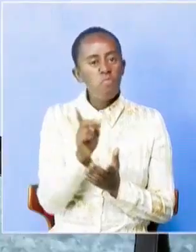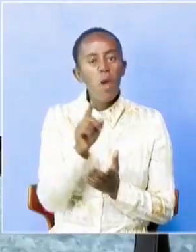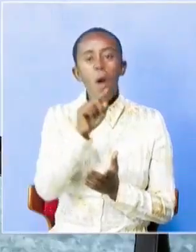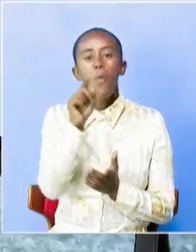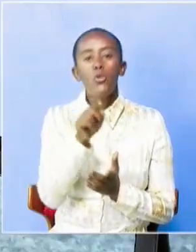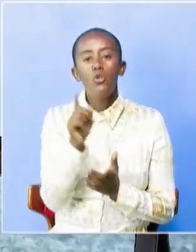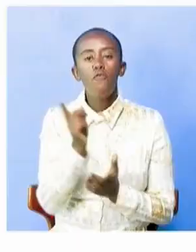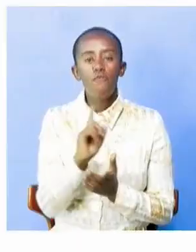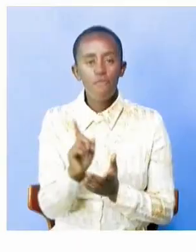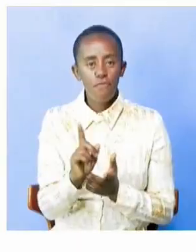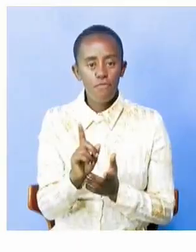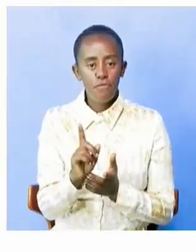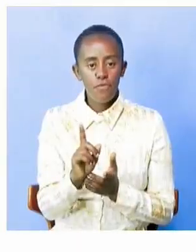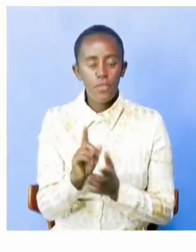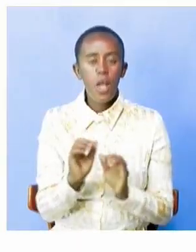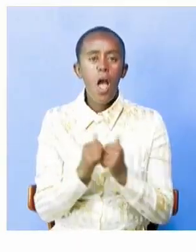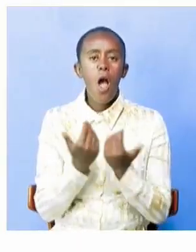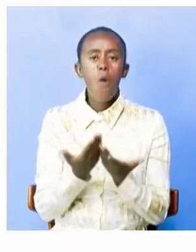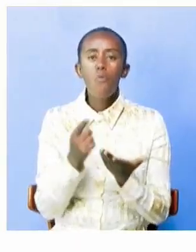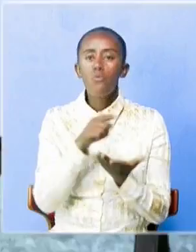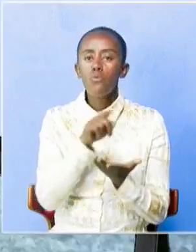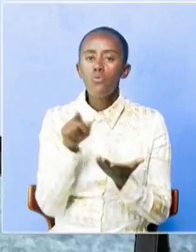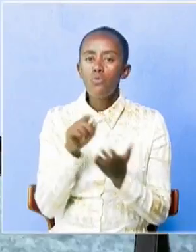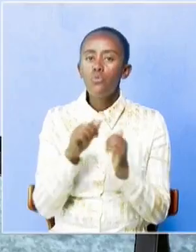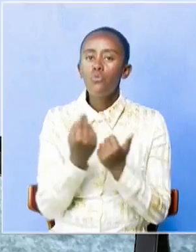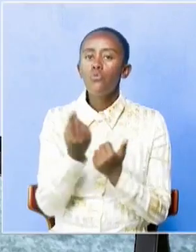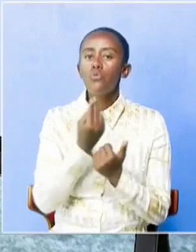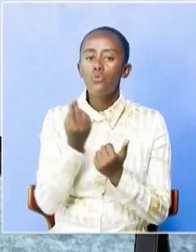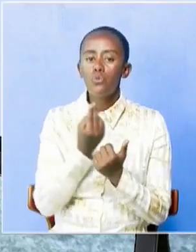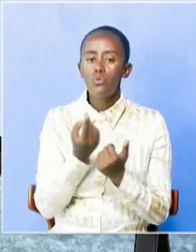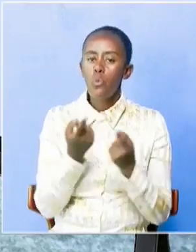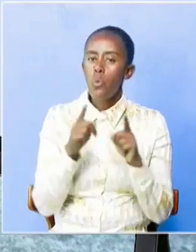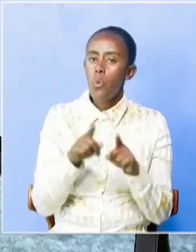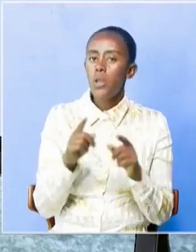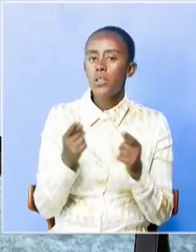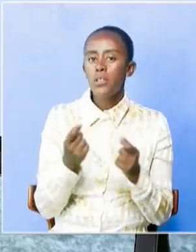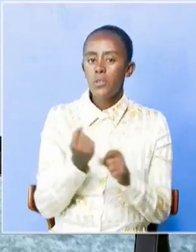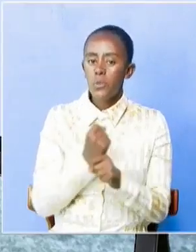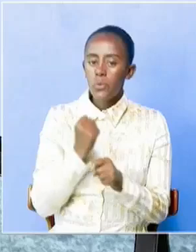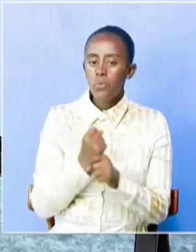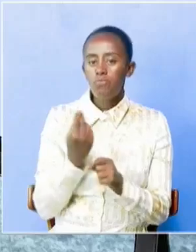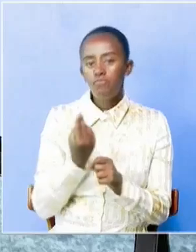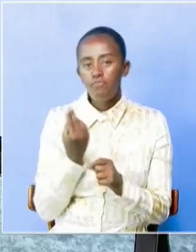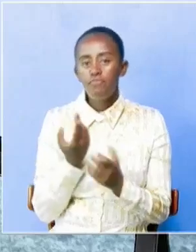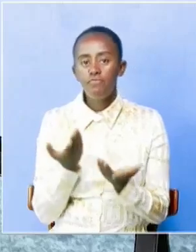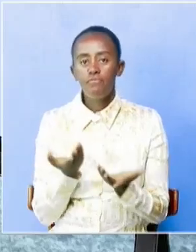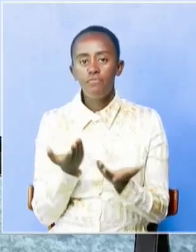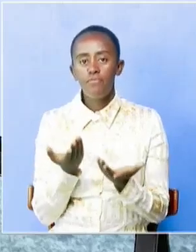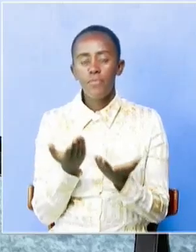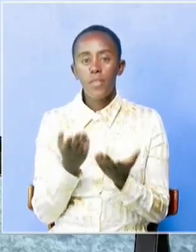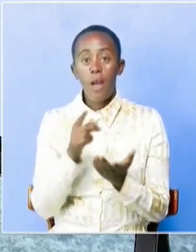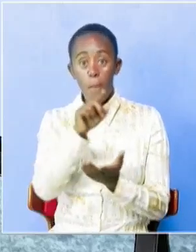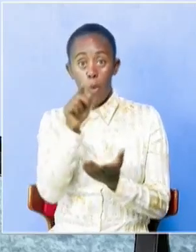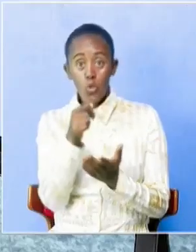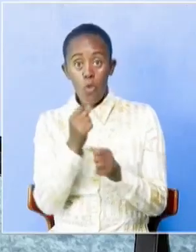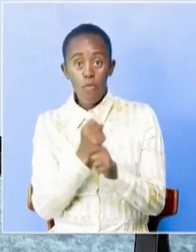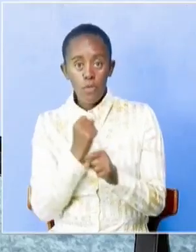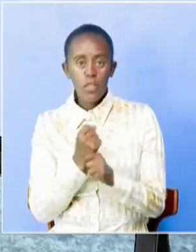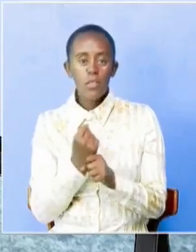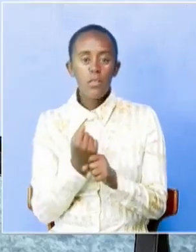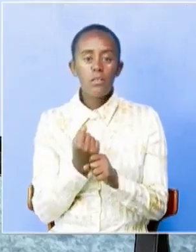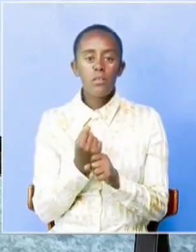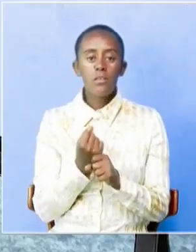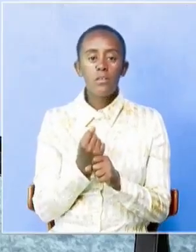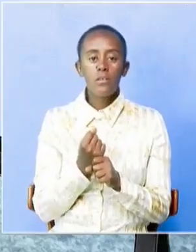apostrophes? And how can we use them? When do we use them? So apostrophes are usually,